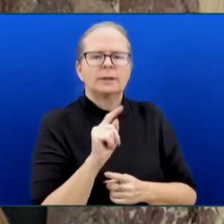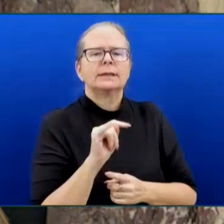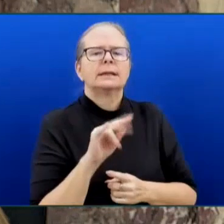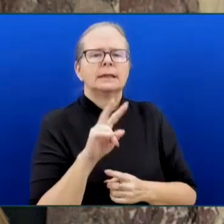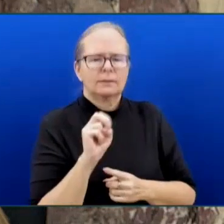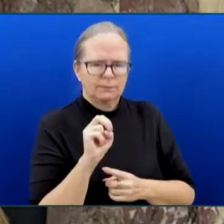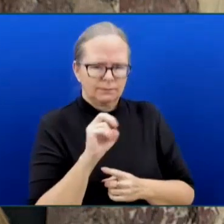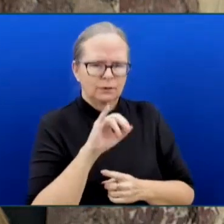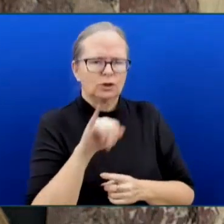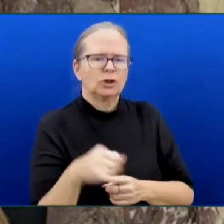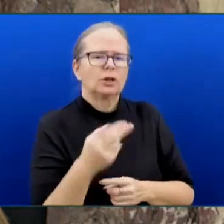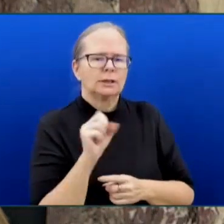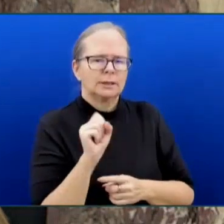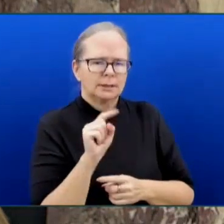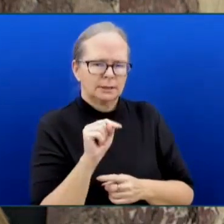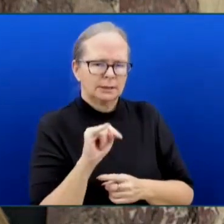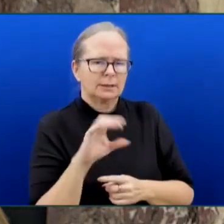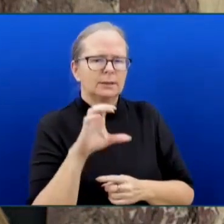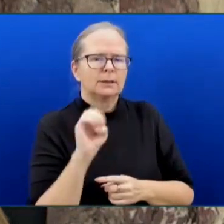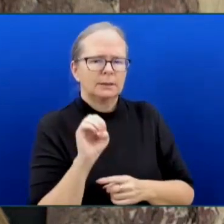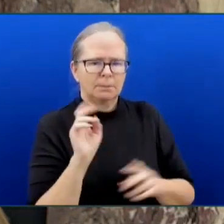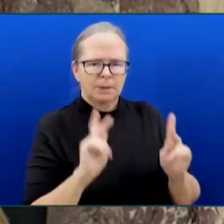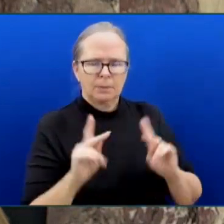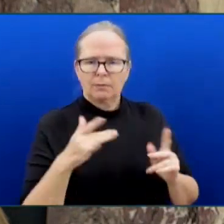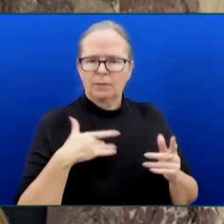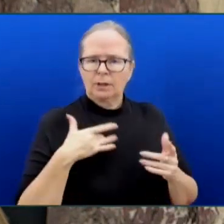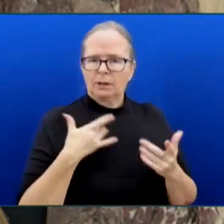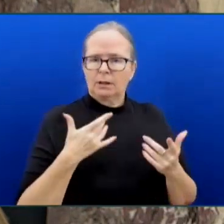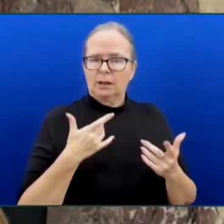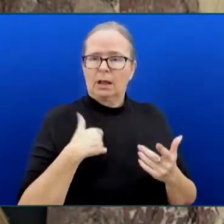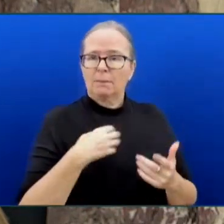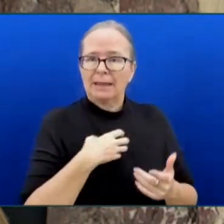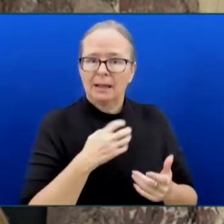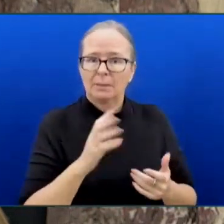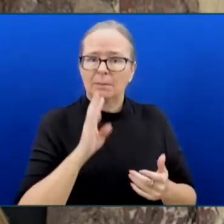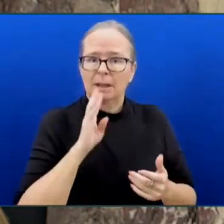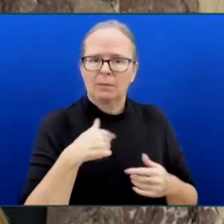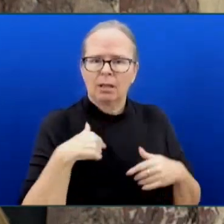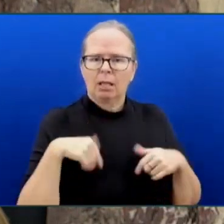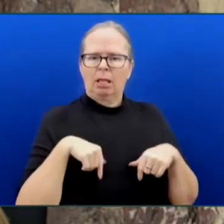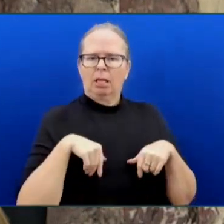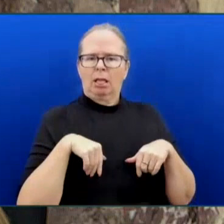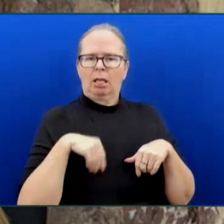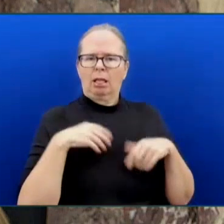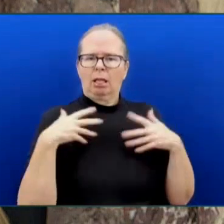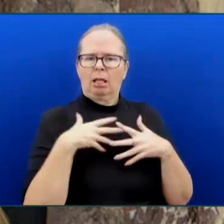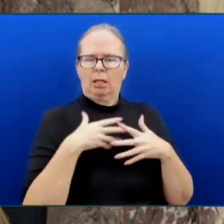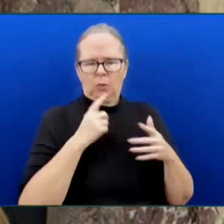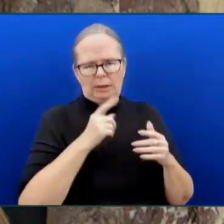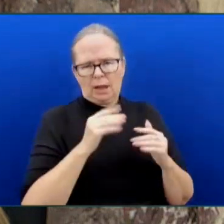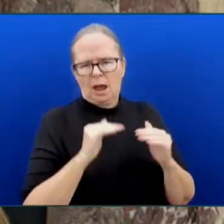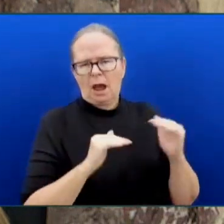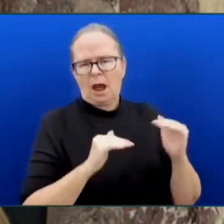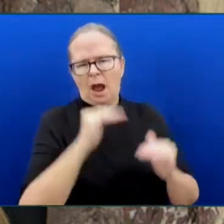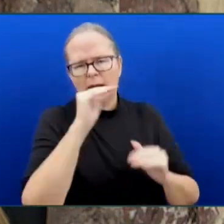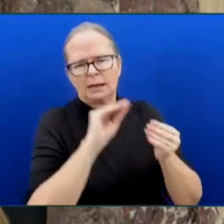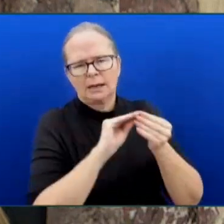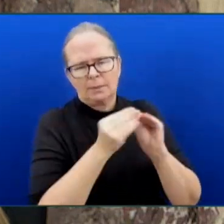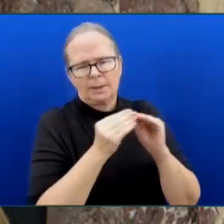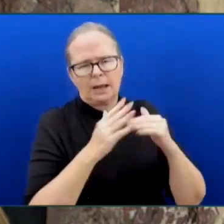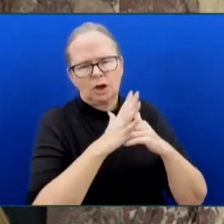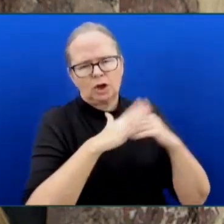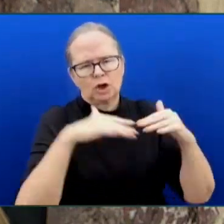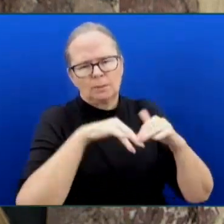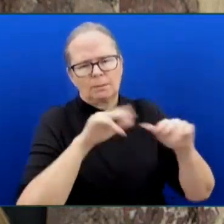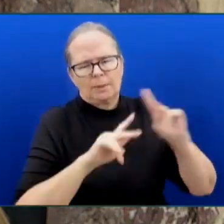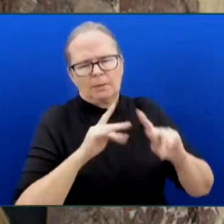that's frequently and disproportionately Indigenous people in this province. What they don't need is confrontation. What they do need are processes that will